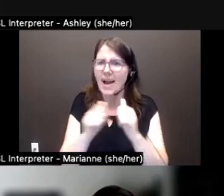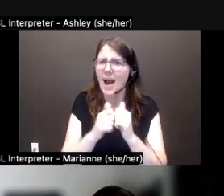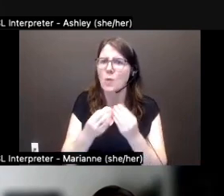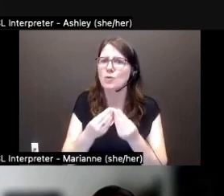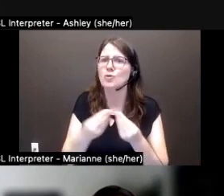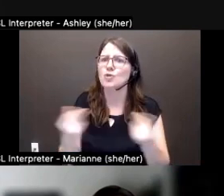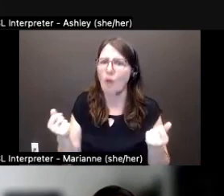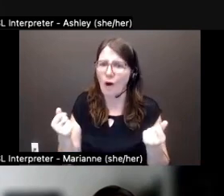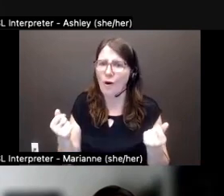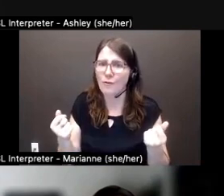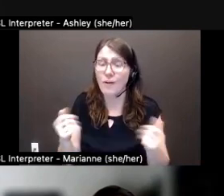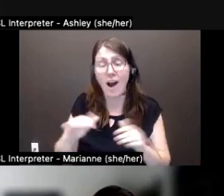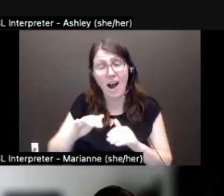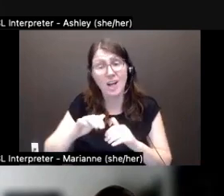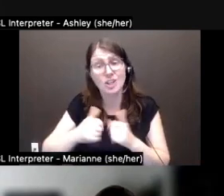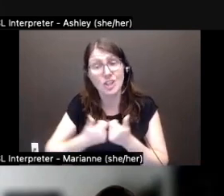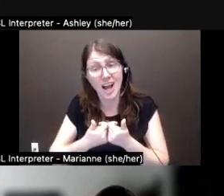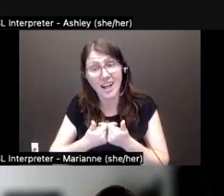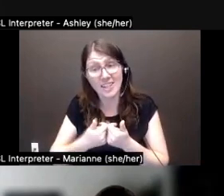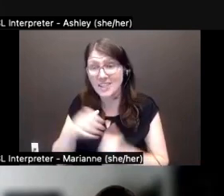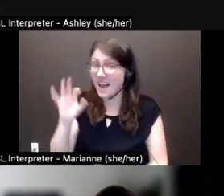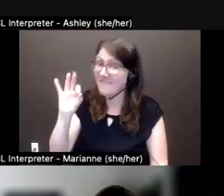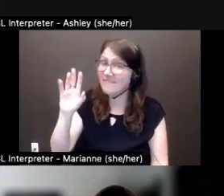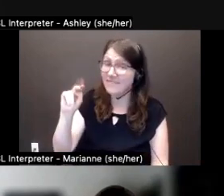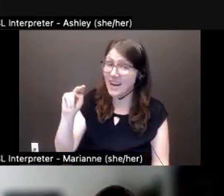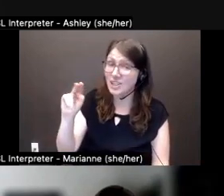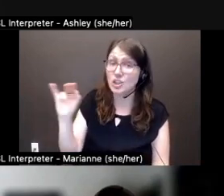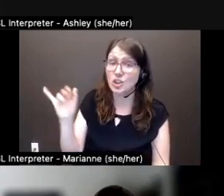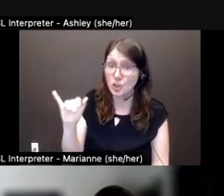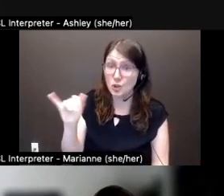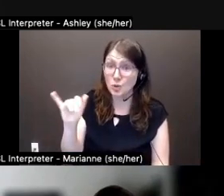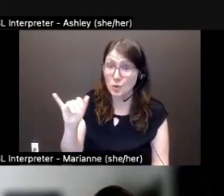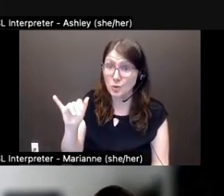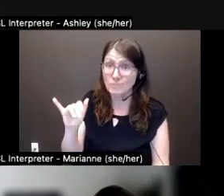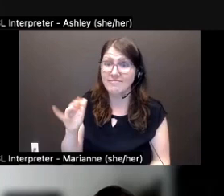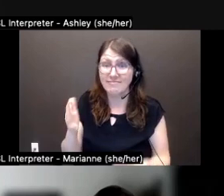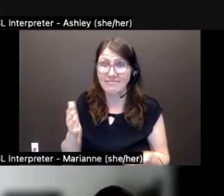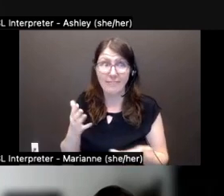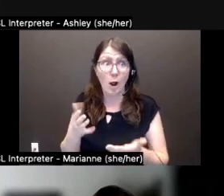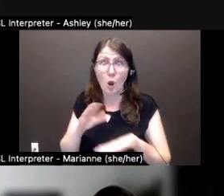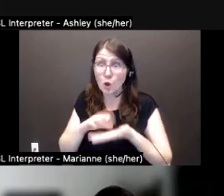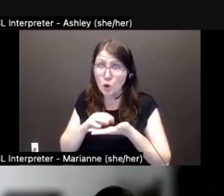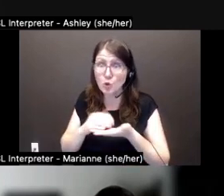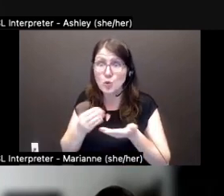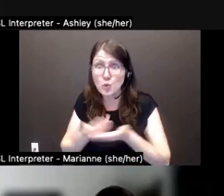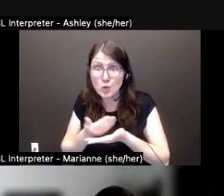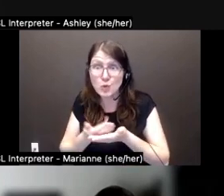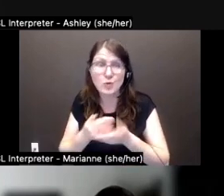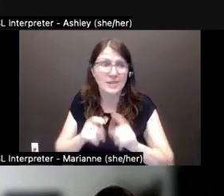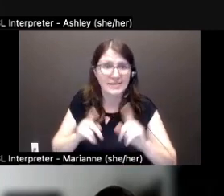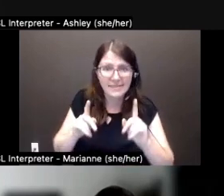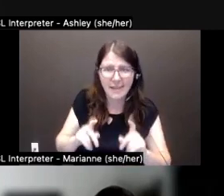a fun experience for us to learn something new and test it.